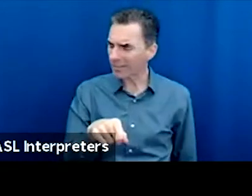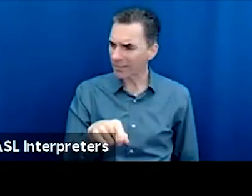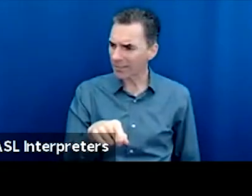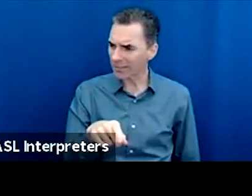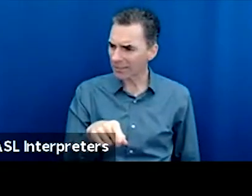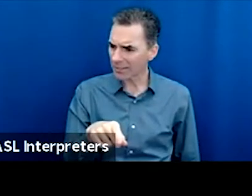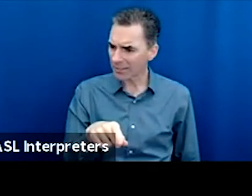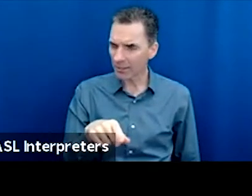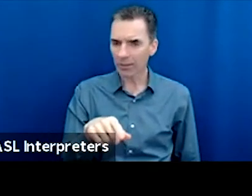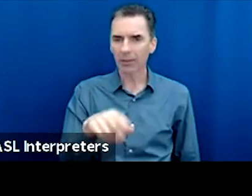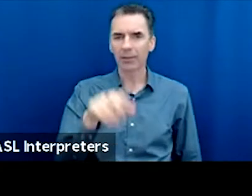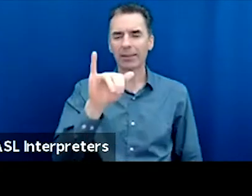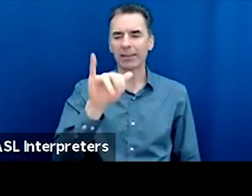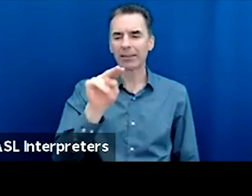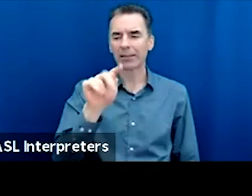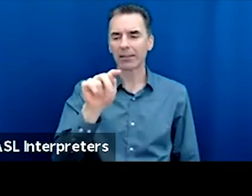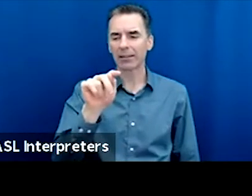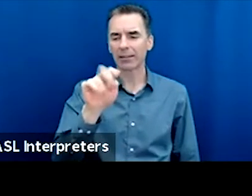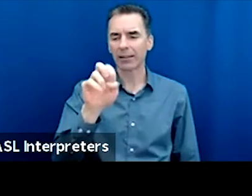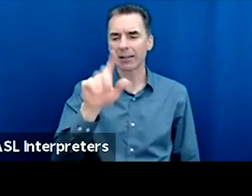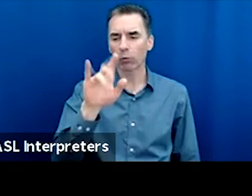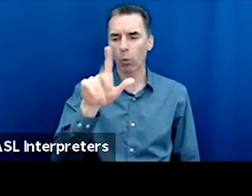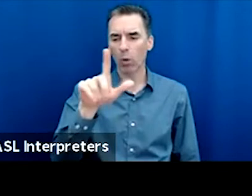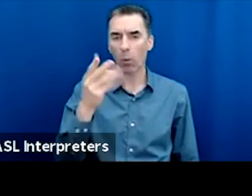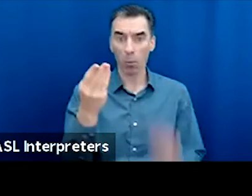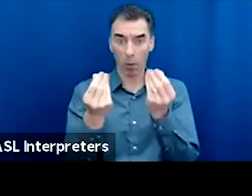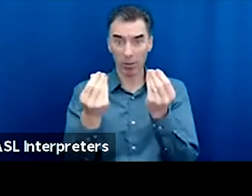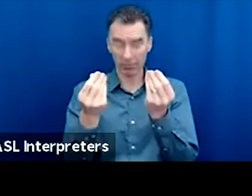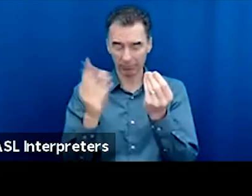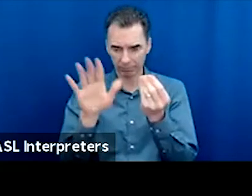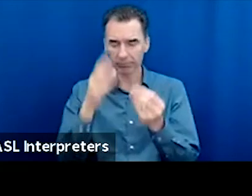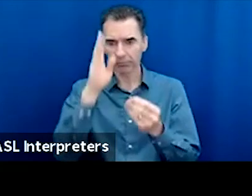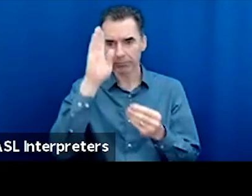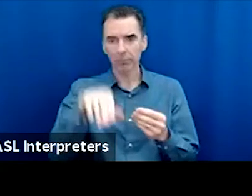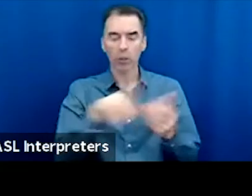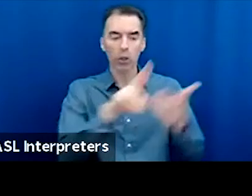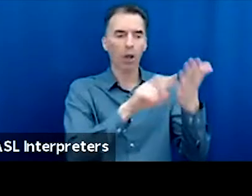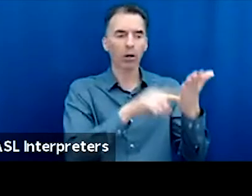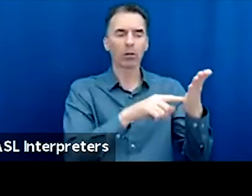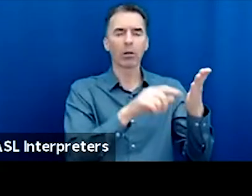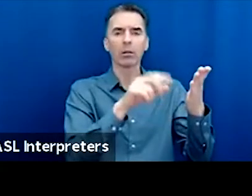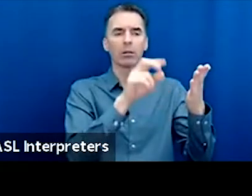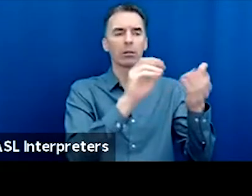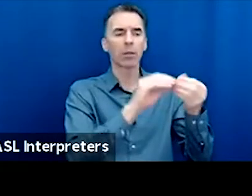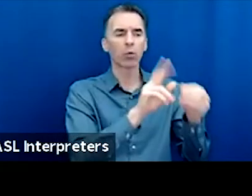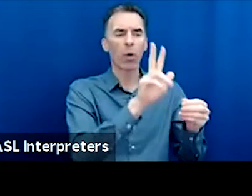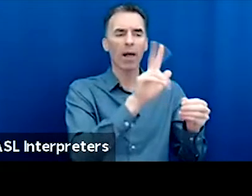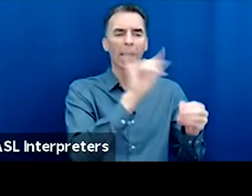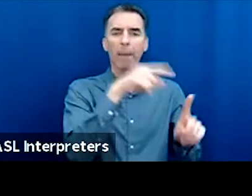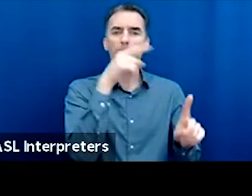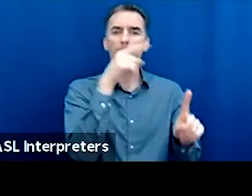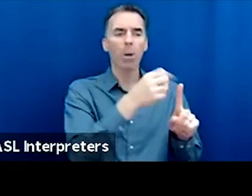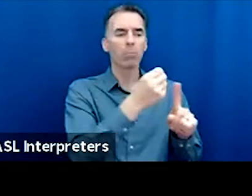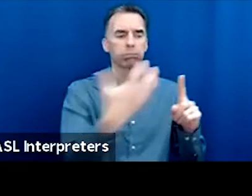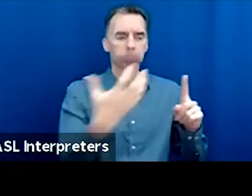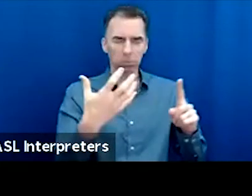this is another issue with the contracts. In the full-time contract, there is an article, I think it's Article 23, specifically about